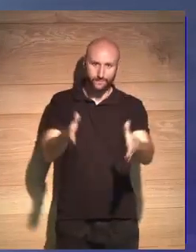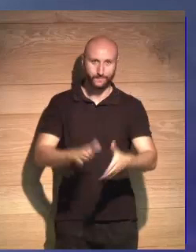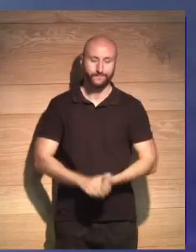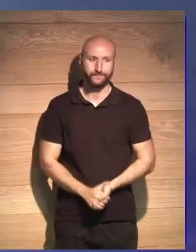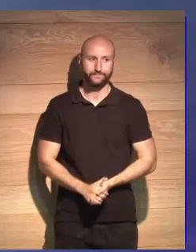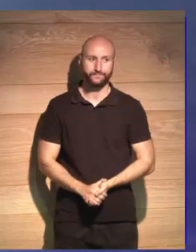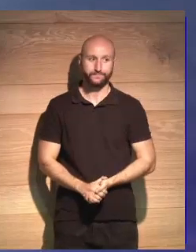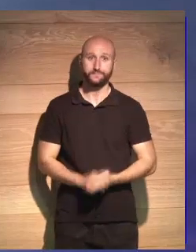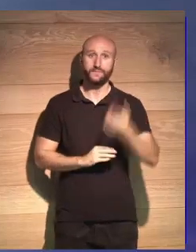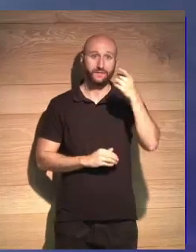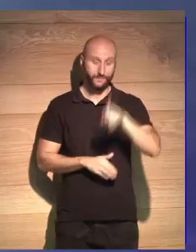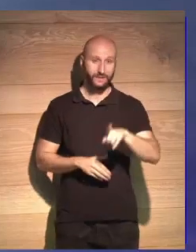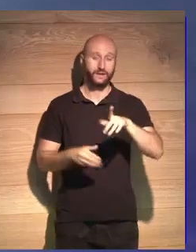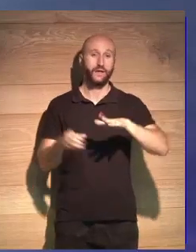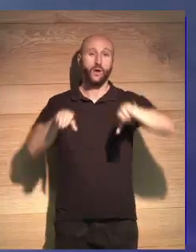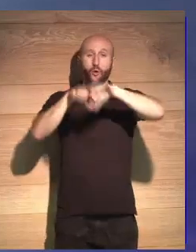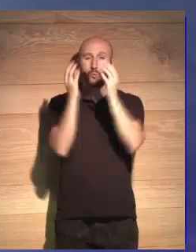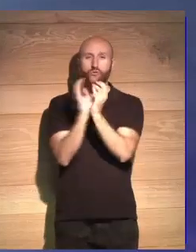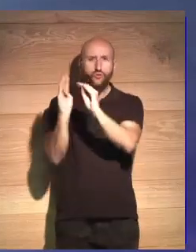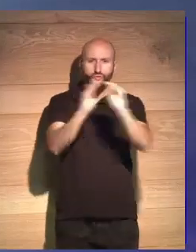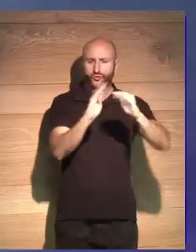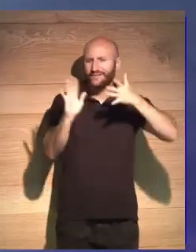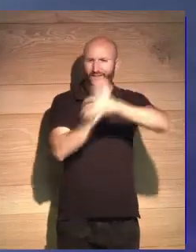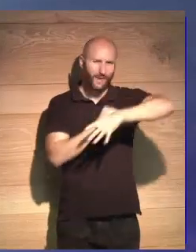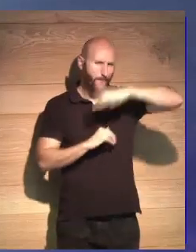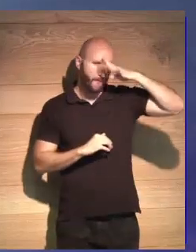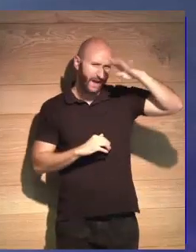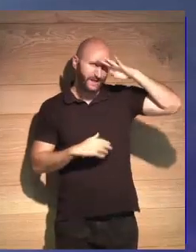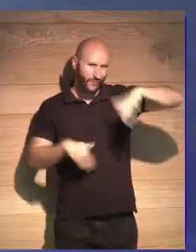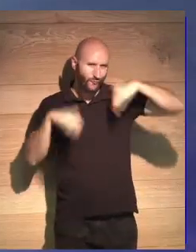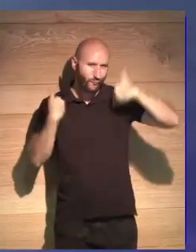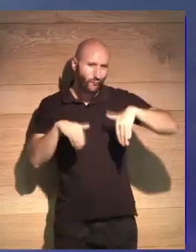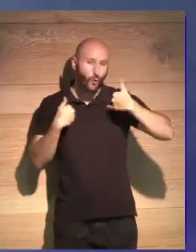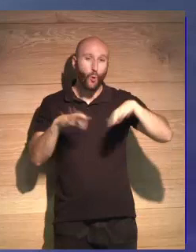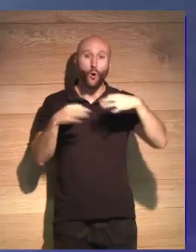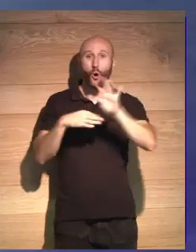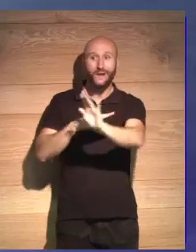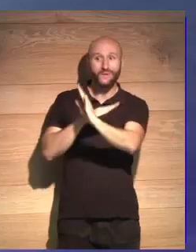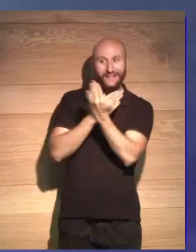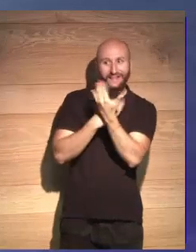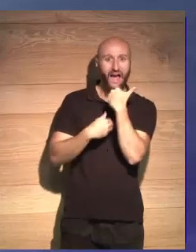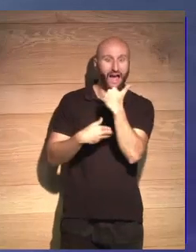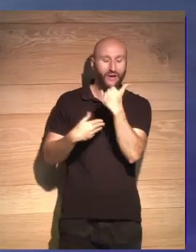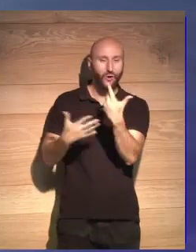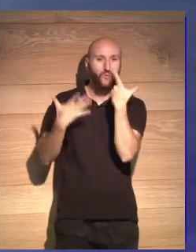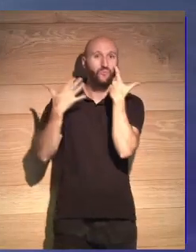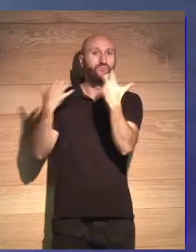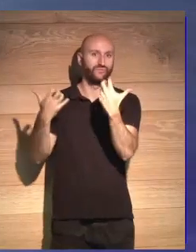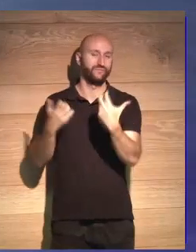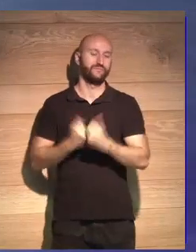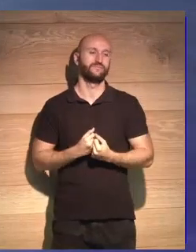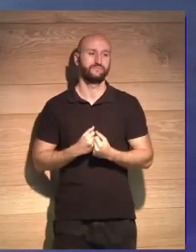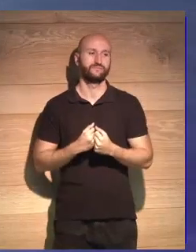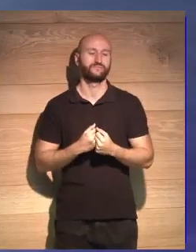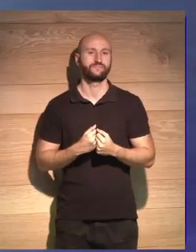game. And also the worlds that they have, they are usually very creative, or they represent things that